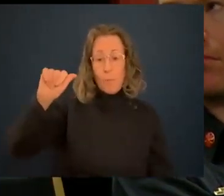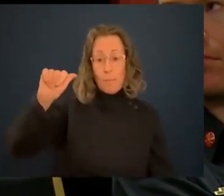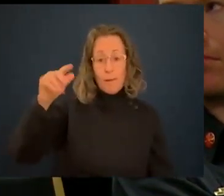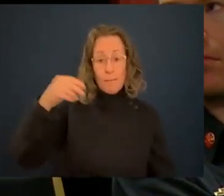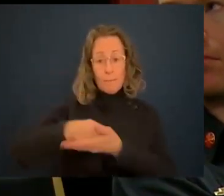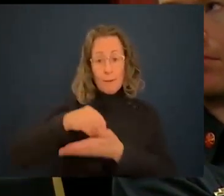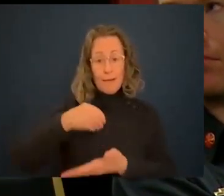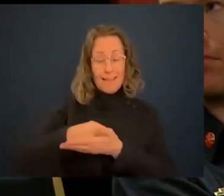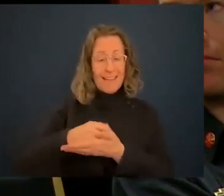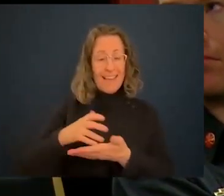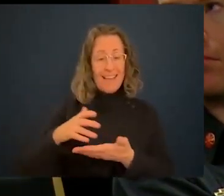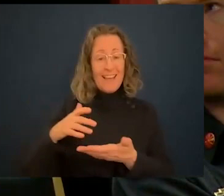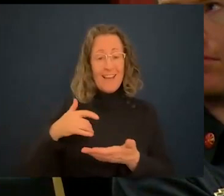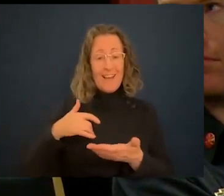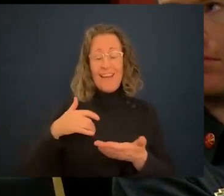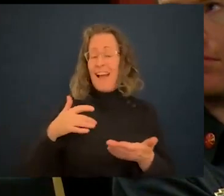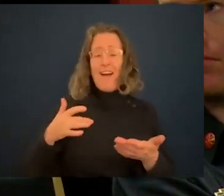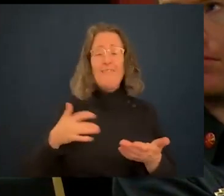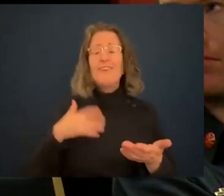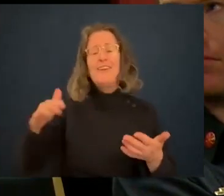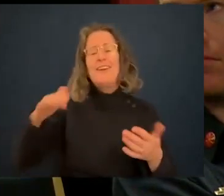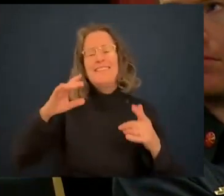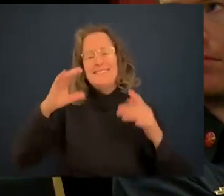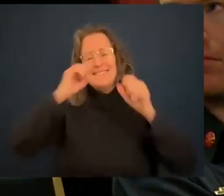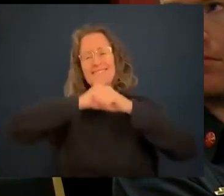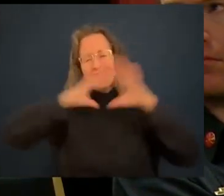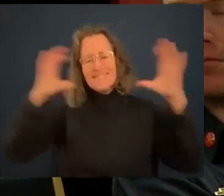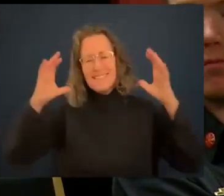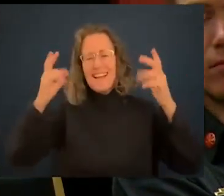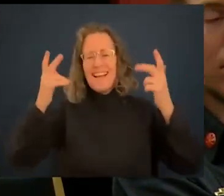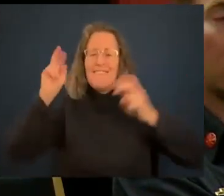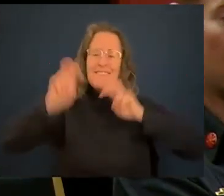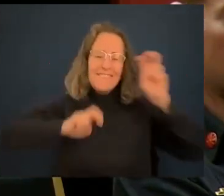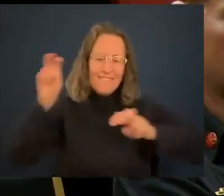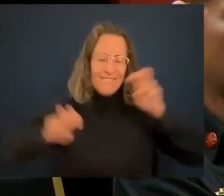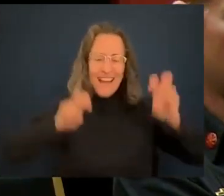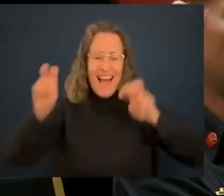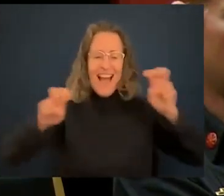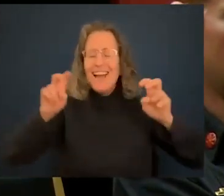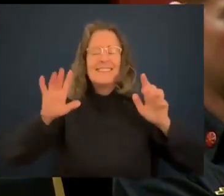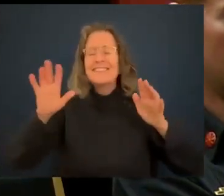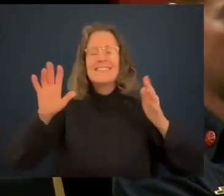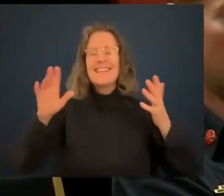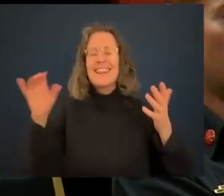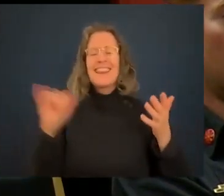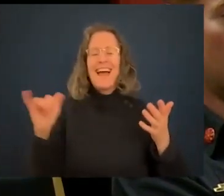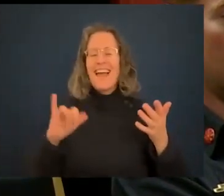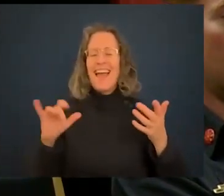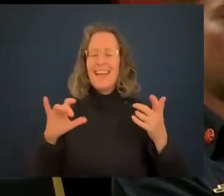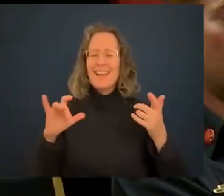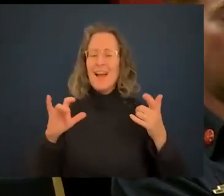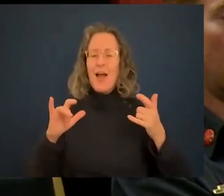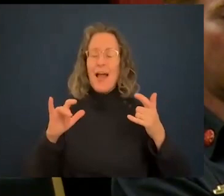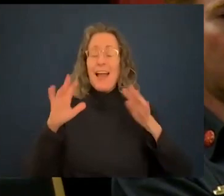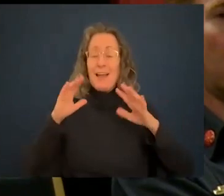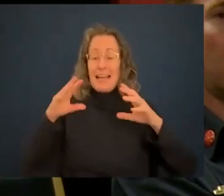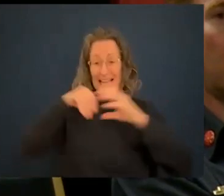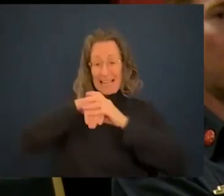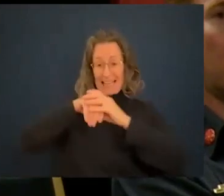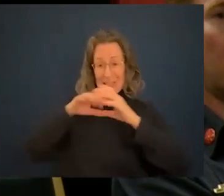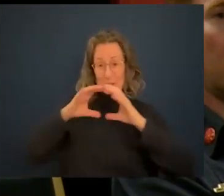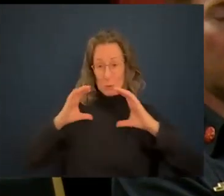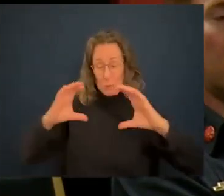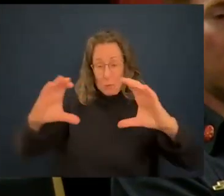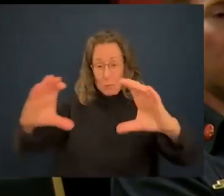get inside the tube and the money starts flying and you we've got 30 seconds to grab as much money as you can and stuff it in your pockets right this is what like a whole arpa thing